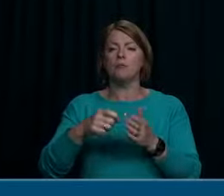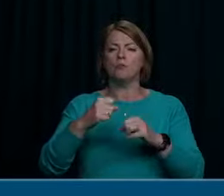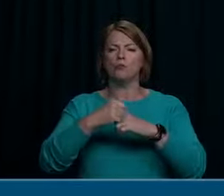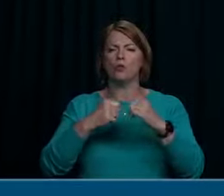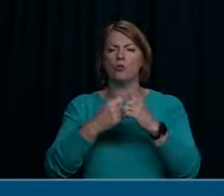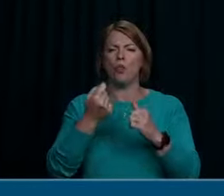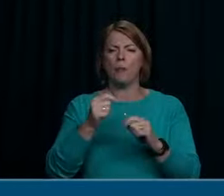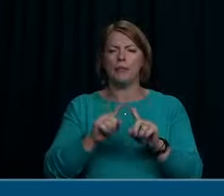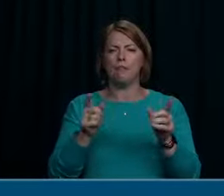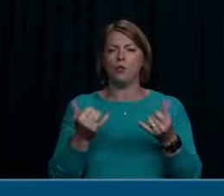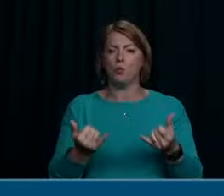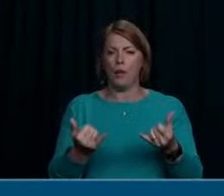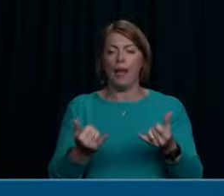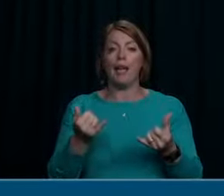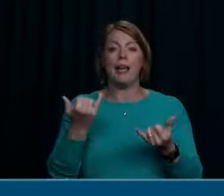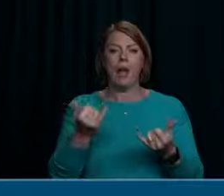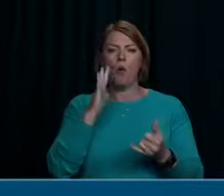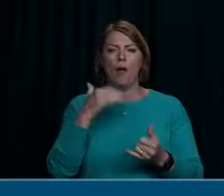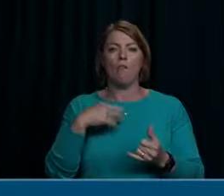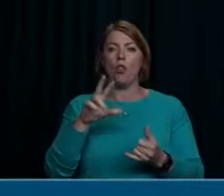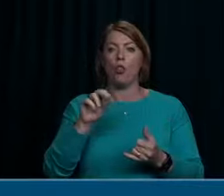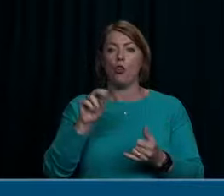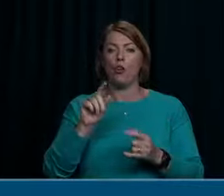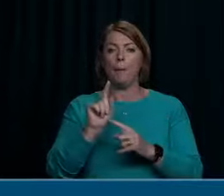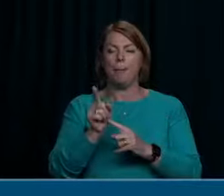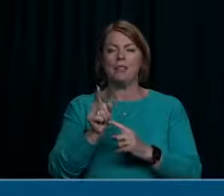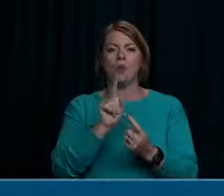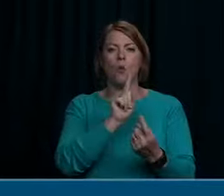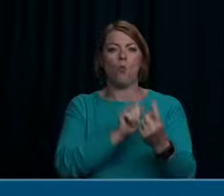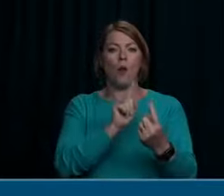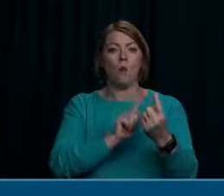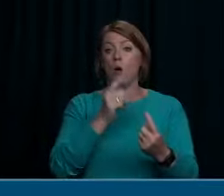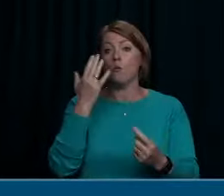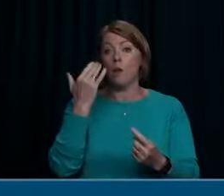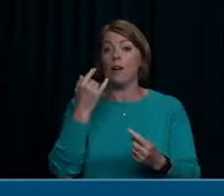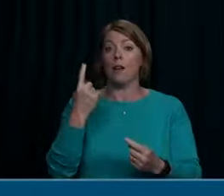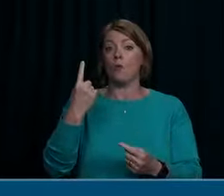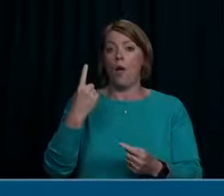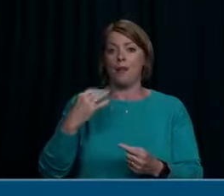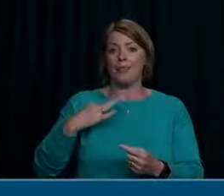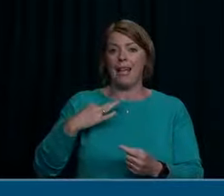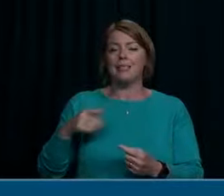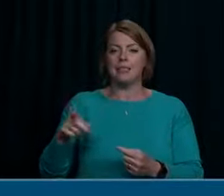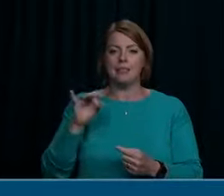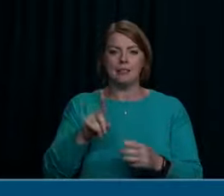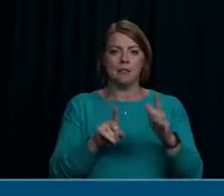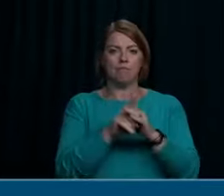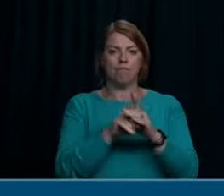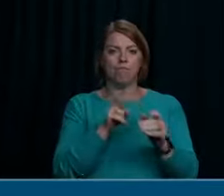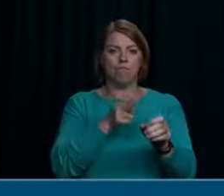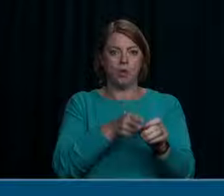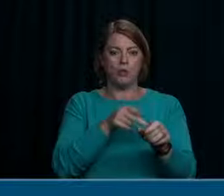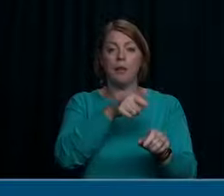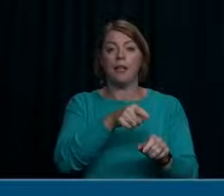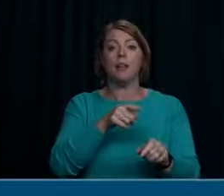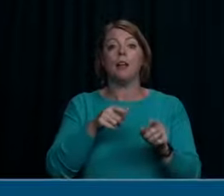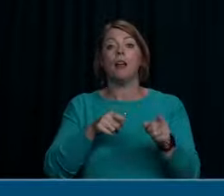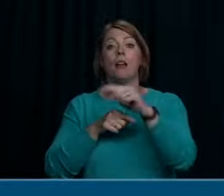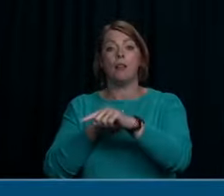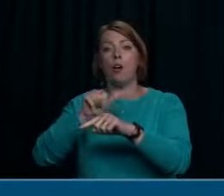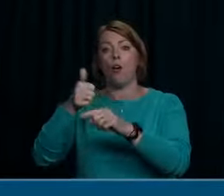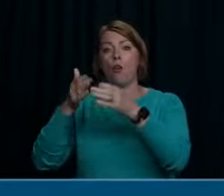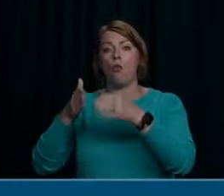today. We're hosting a 30-minute one-on-one since only one candidate has agreed to participate. The incumbent, Eli Crane,